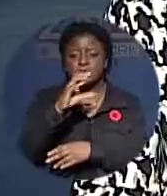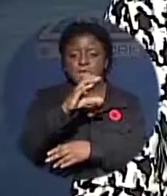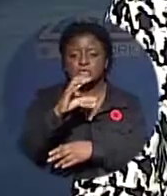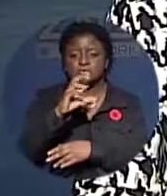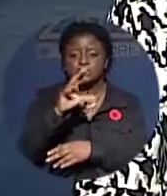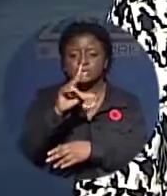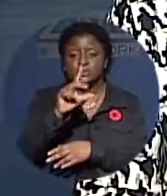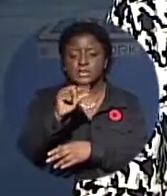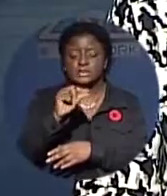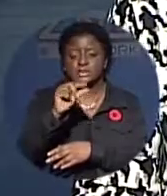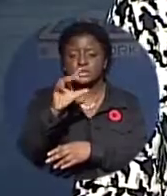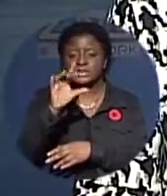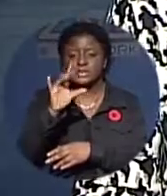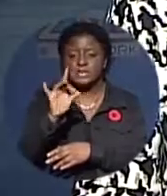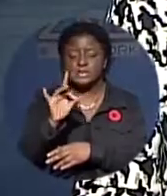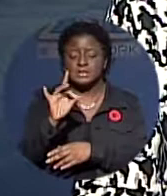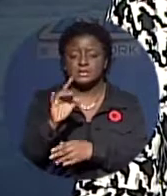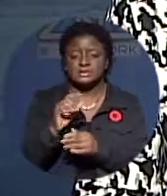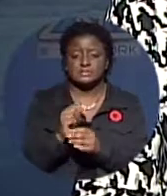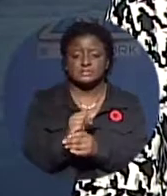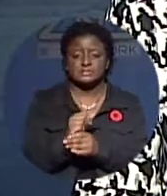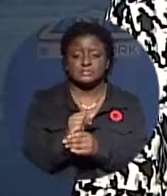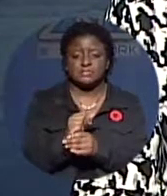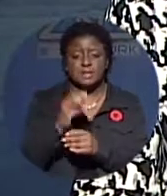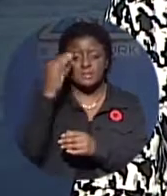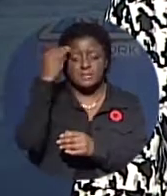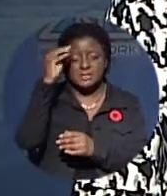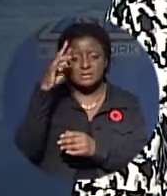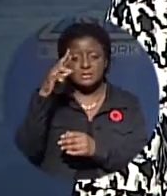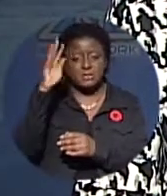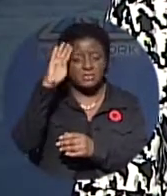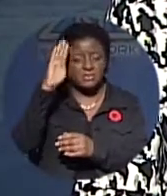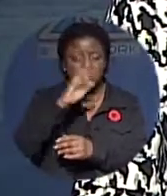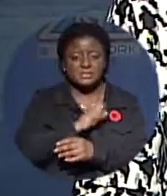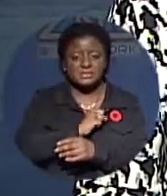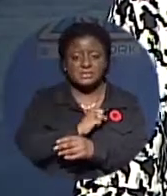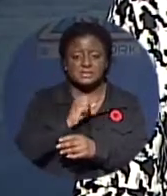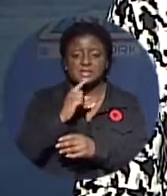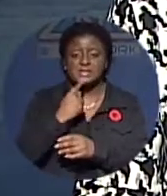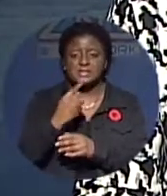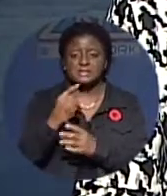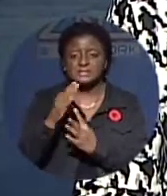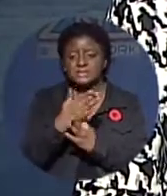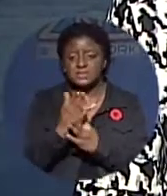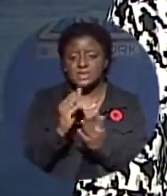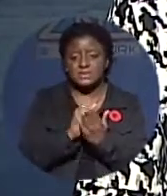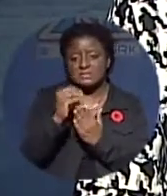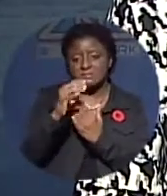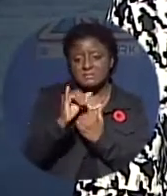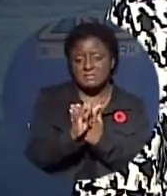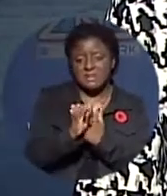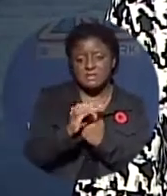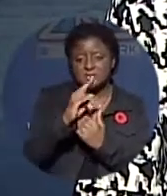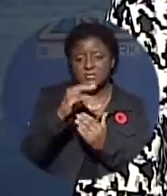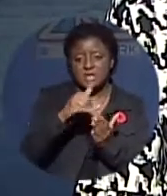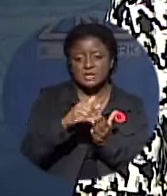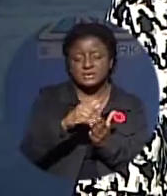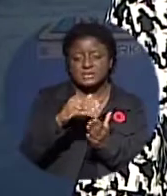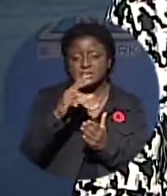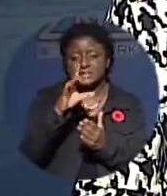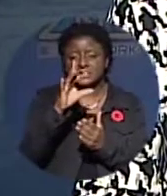228. Now, Immigration Minister Brent Simonet says between May 2nd, 2007 and December 2009,